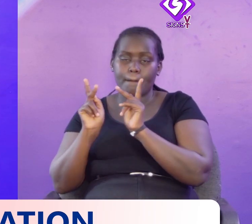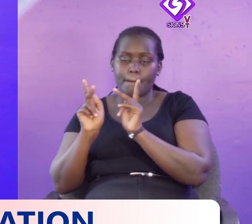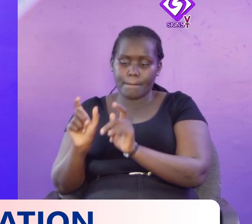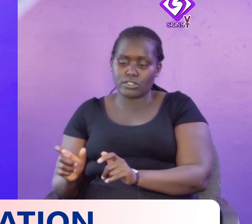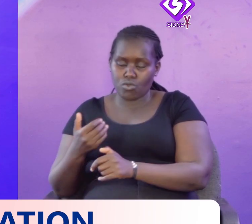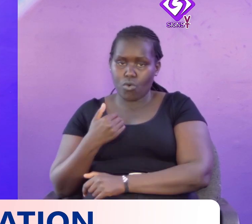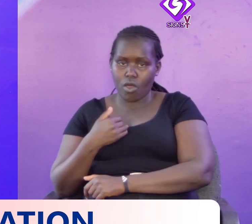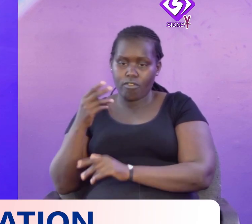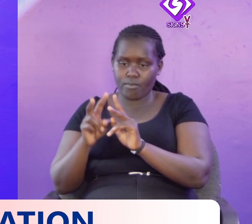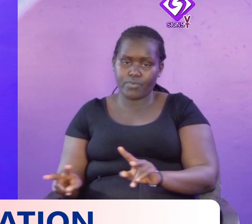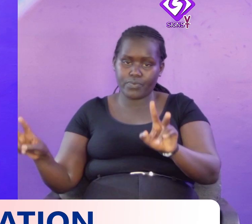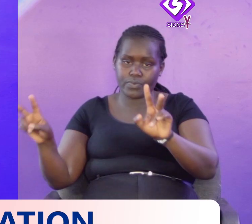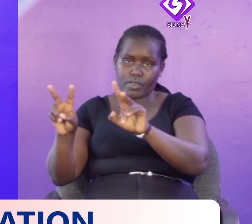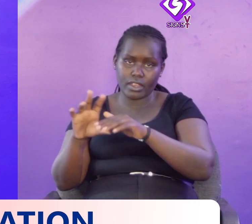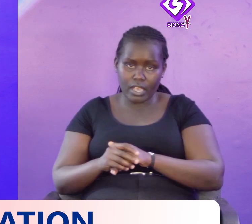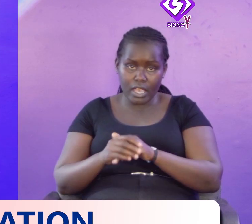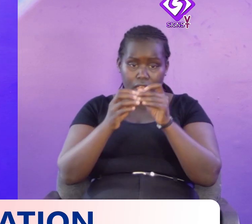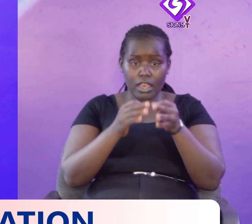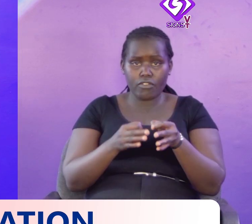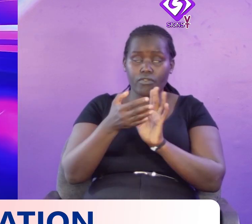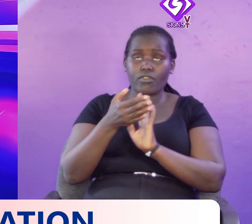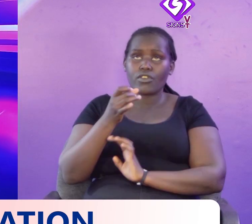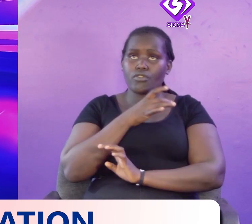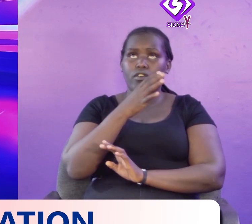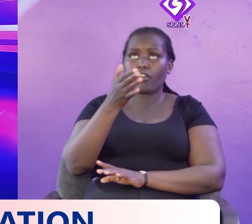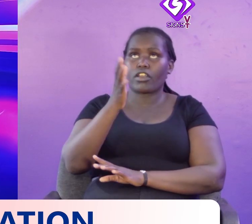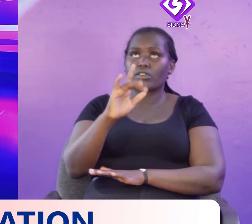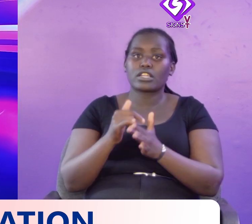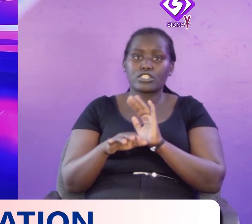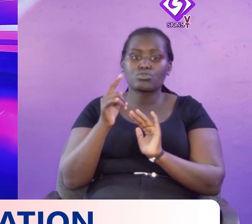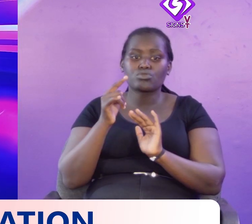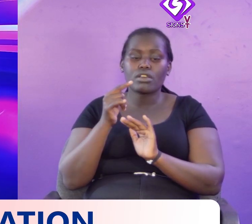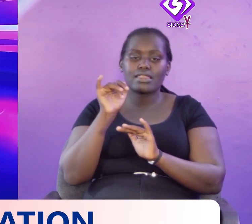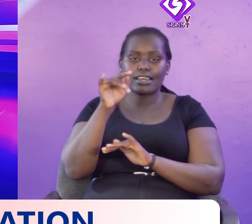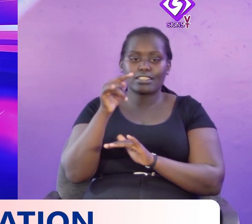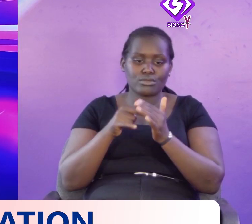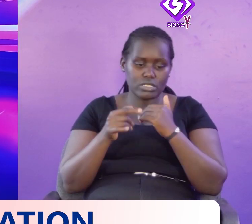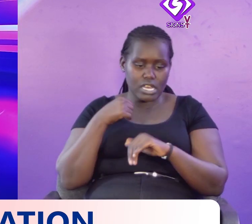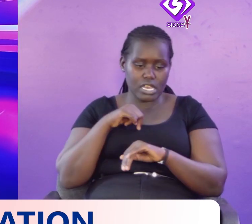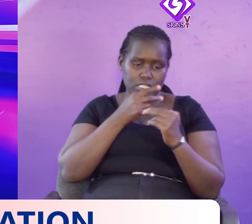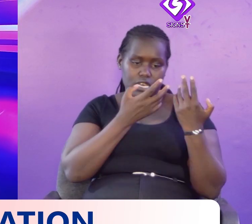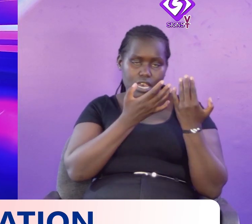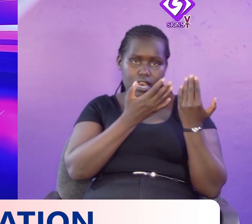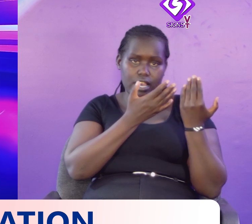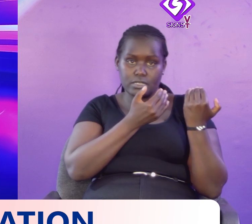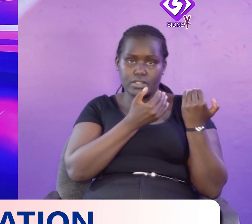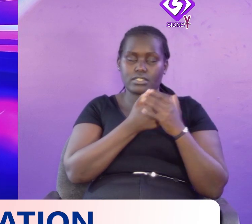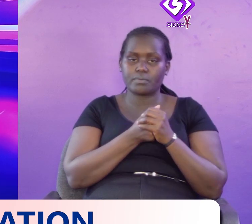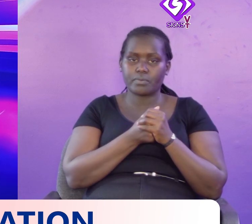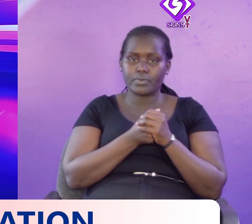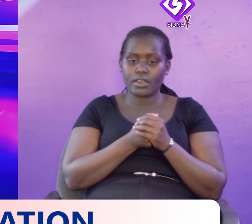as you are God-fearing. Yes. That is what we expect of you. Yes. Then what happens? You go the easy